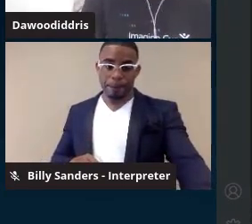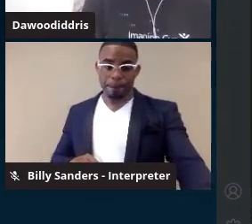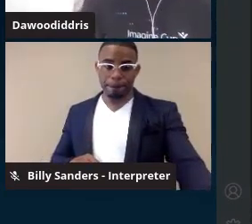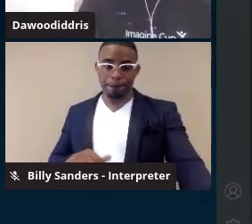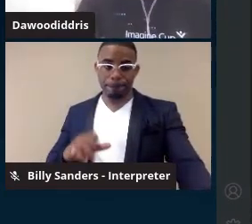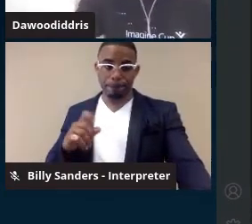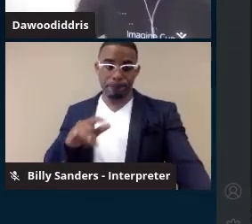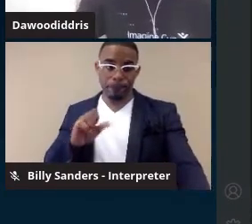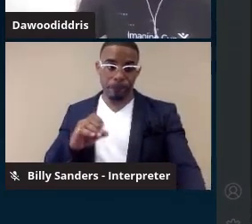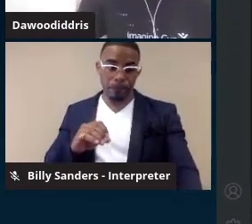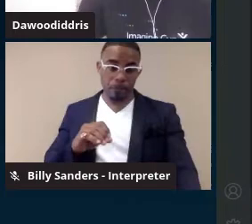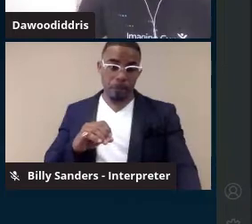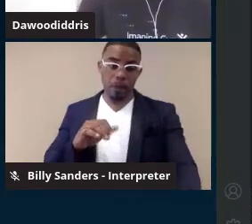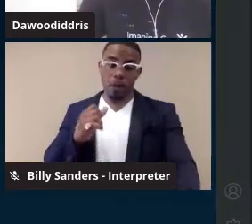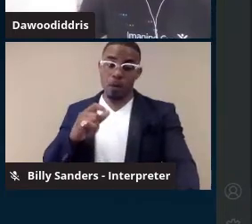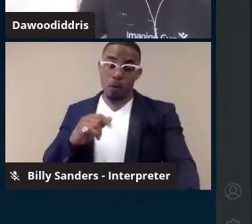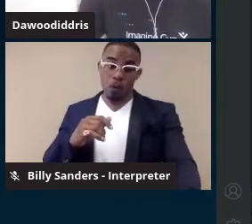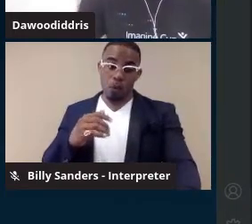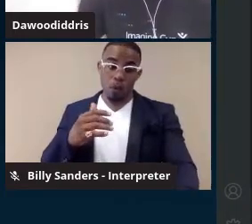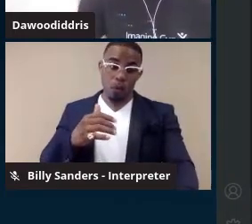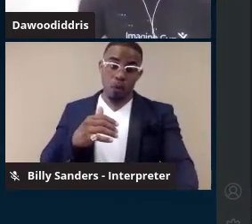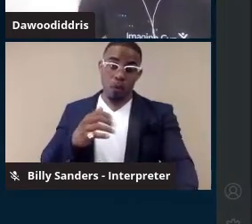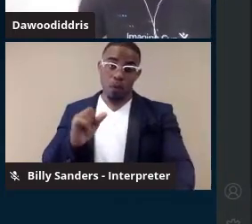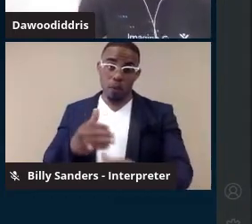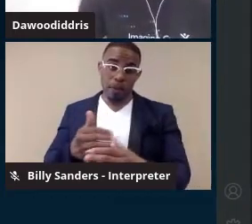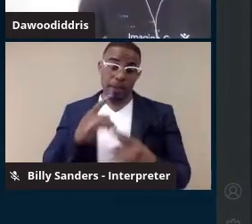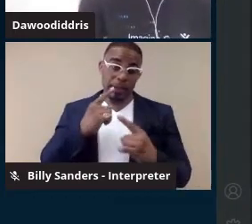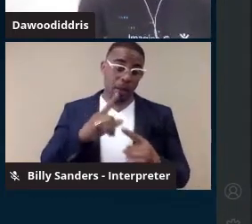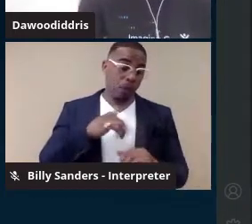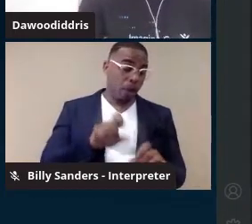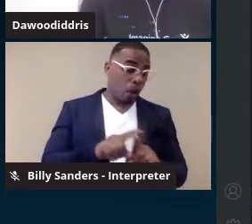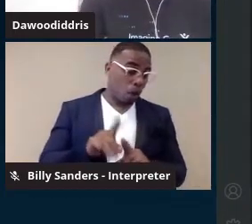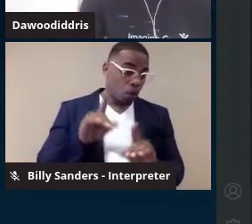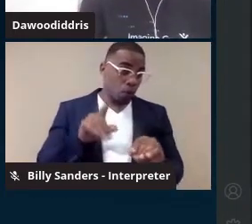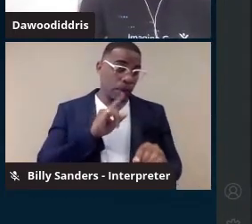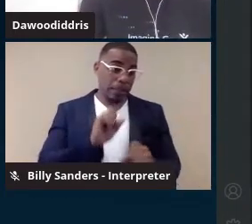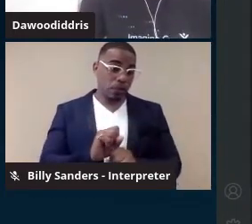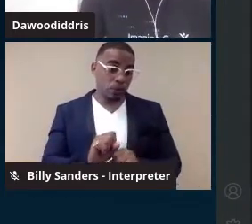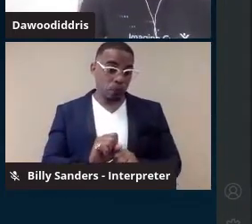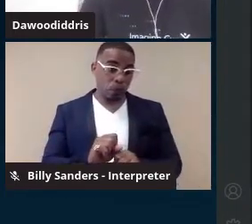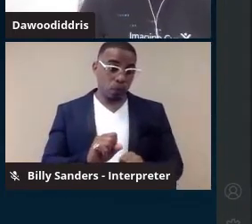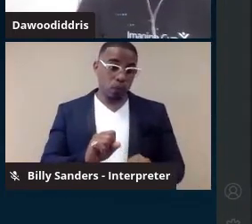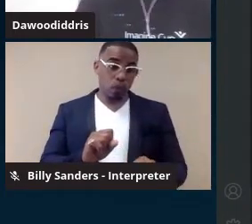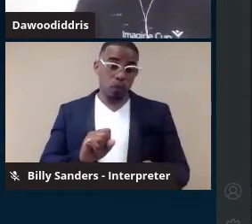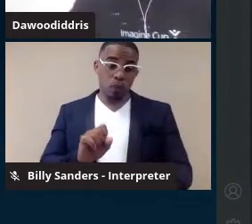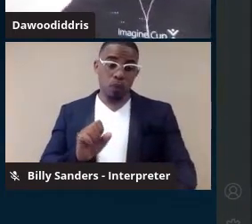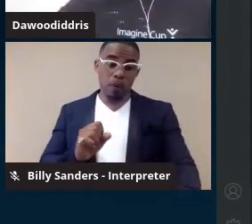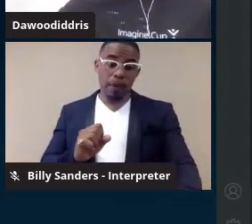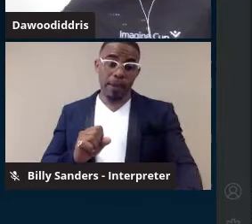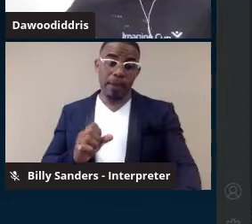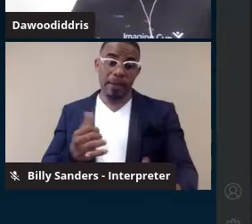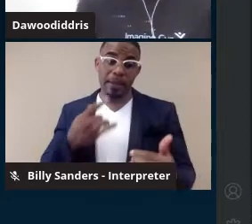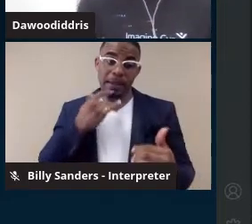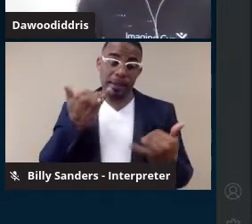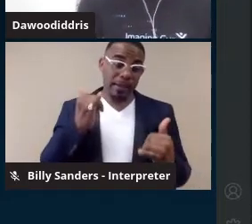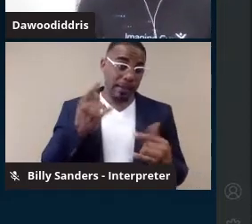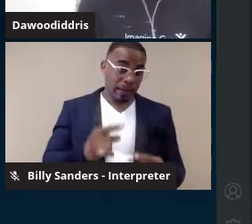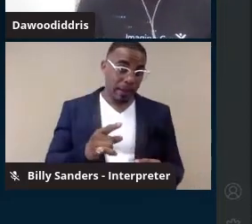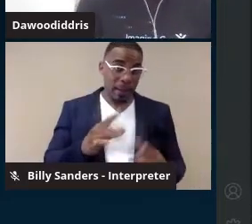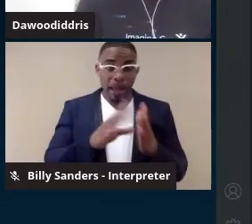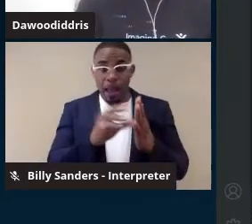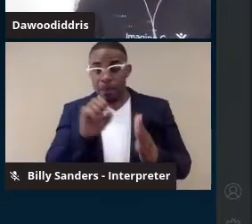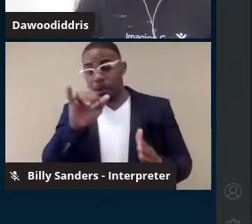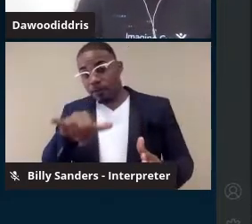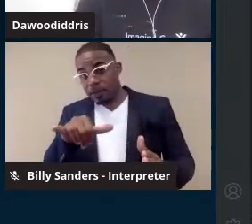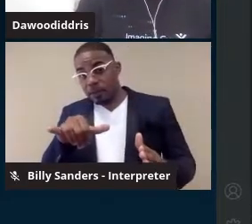package. So we've put it in successfully. What we can also do is to, create an instance, right? A copy of